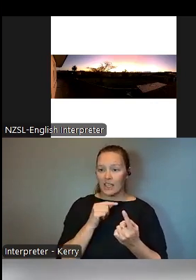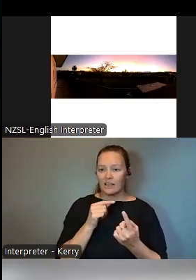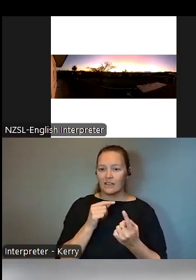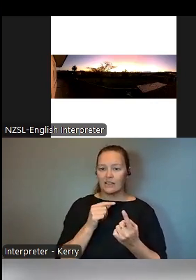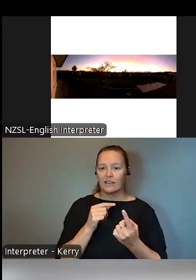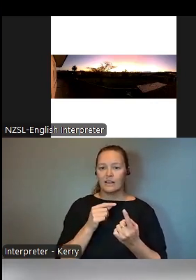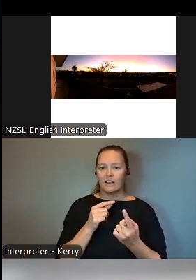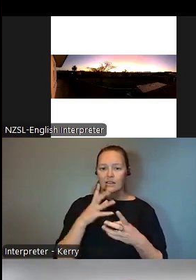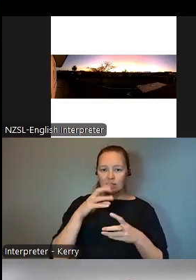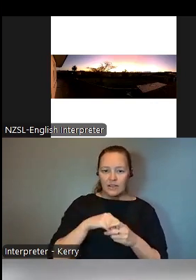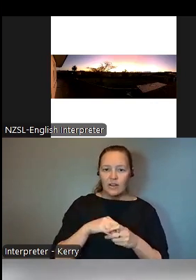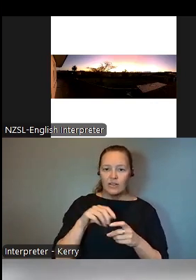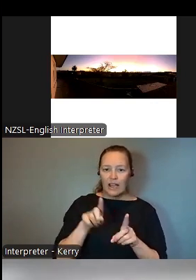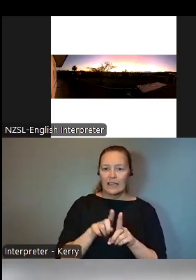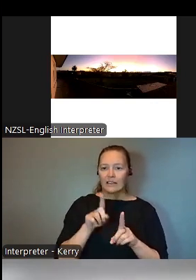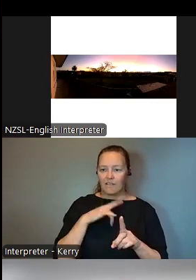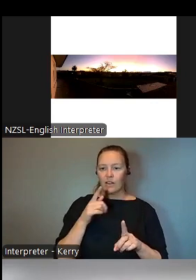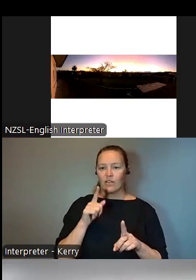yours.